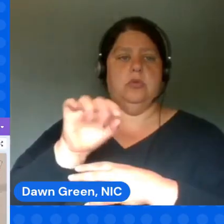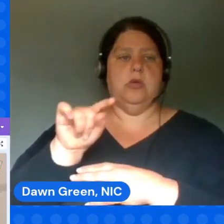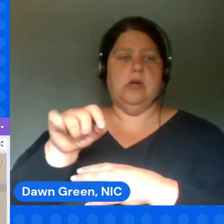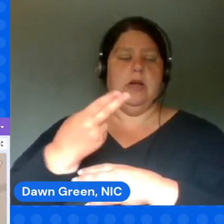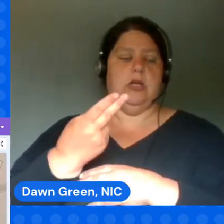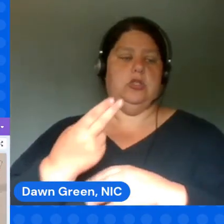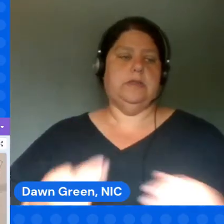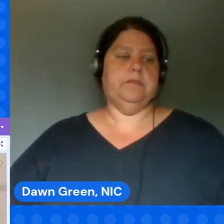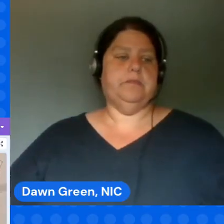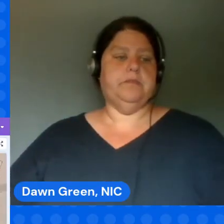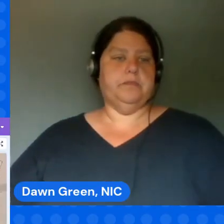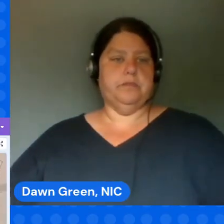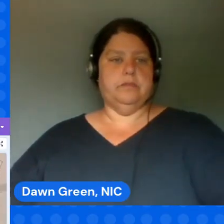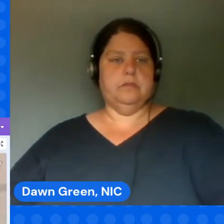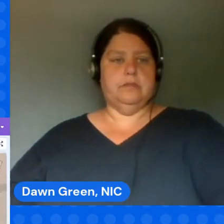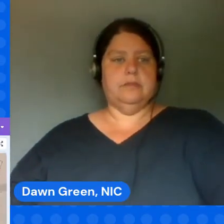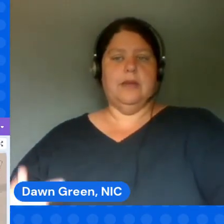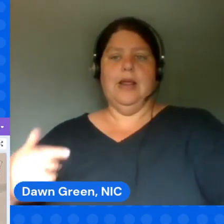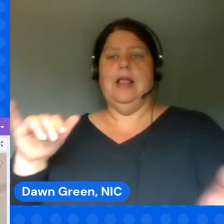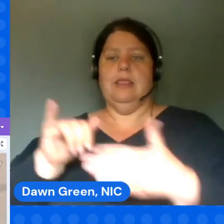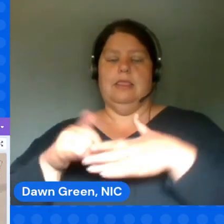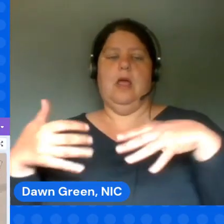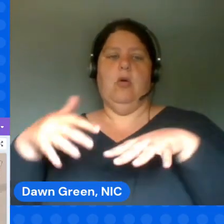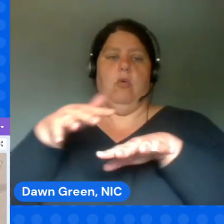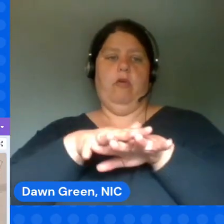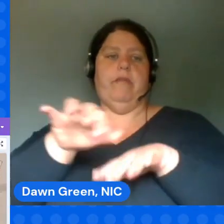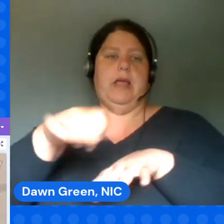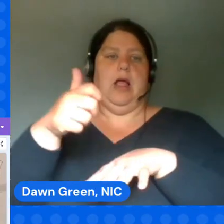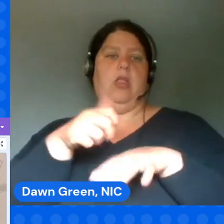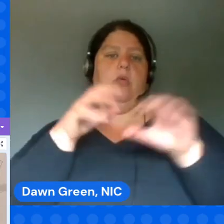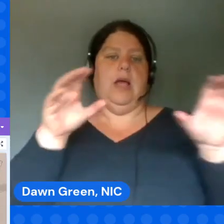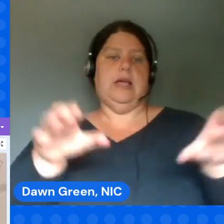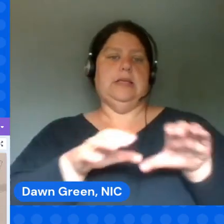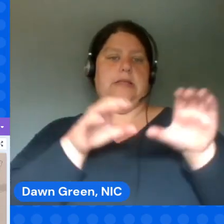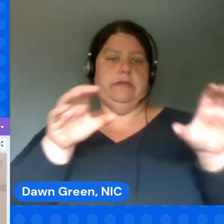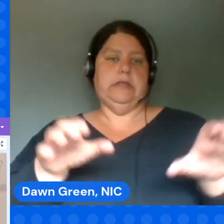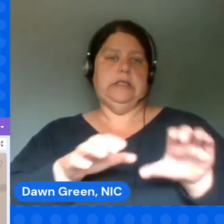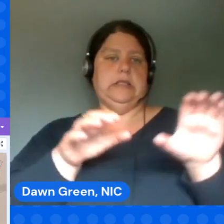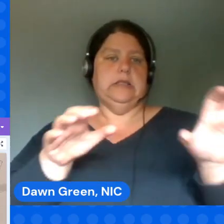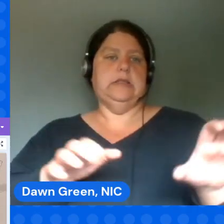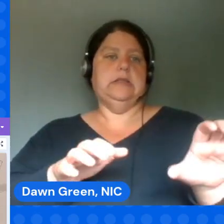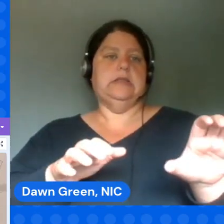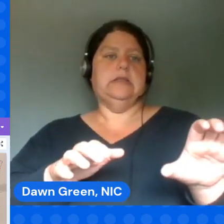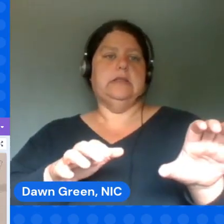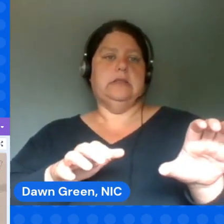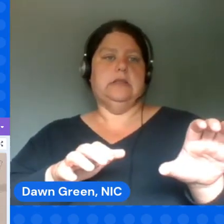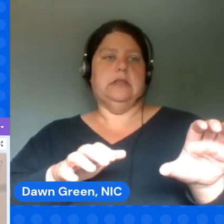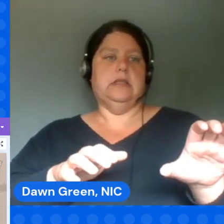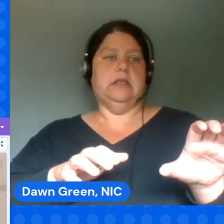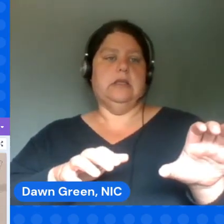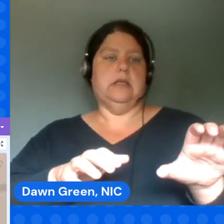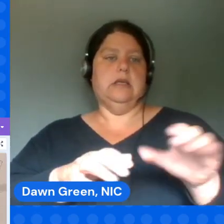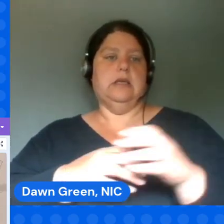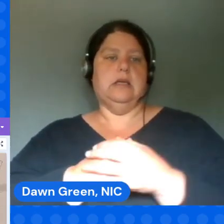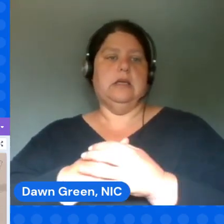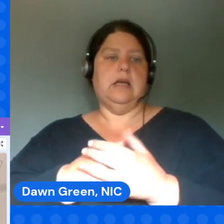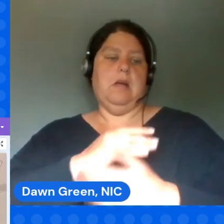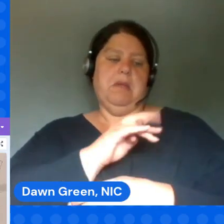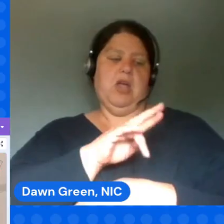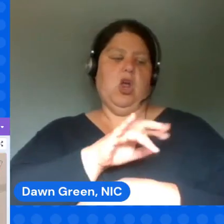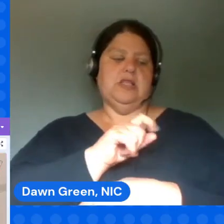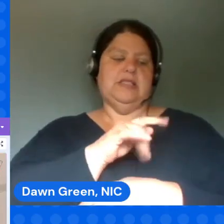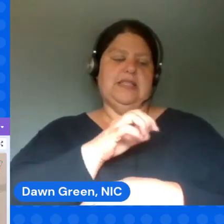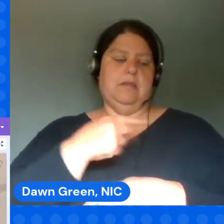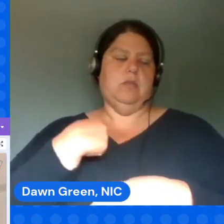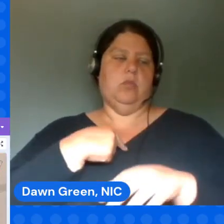And this actually overlaps with some other activities that, um, as BR STEM, we've done with kids, where we're teaching them